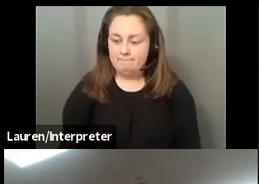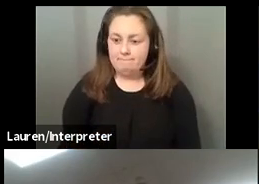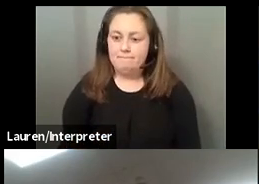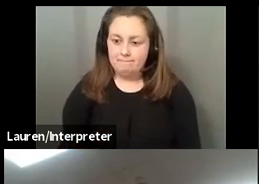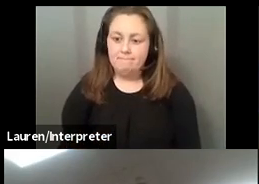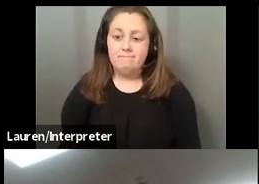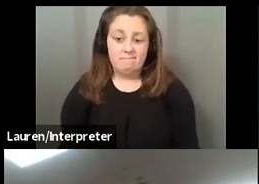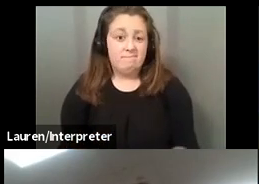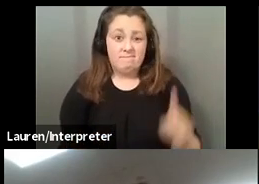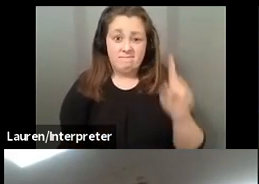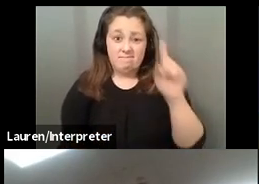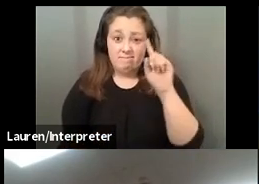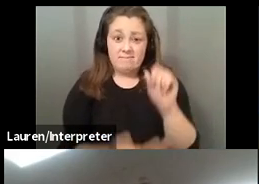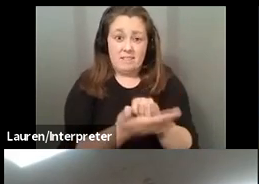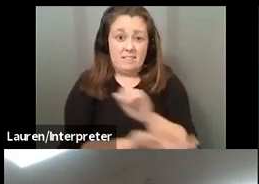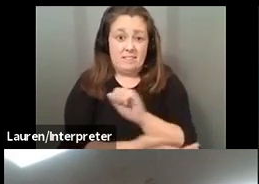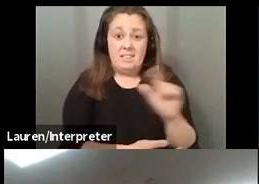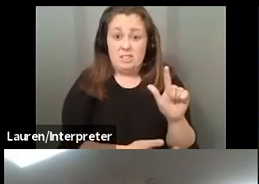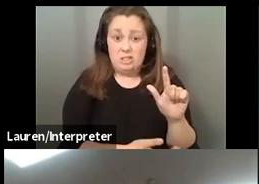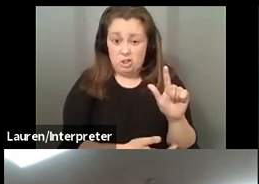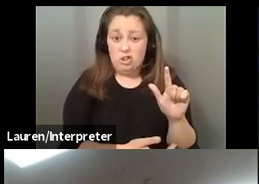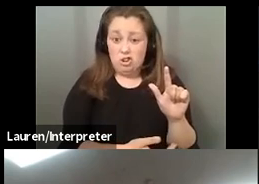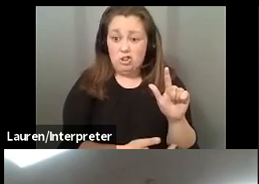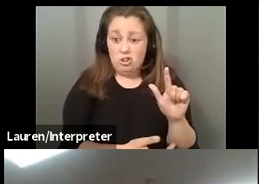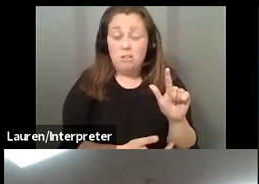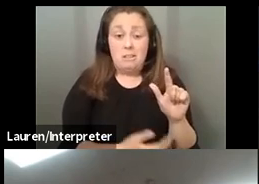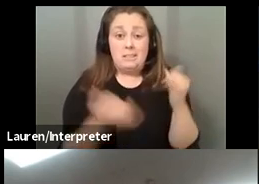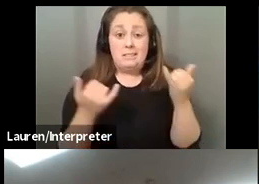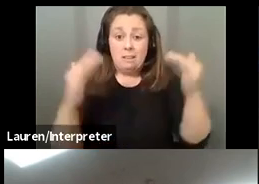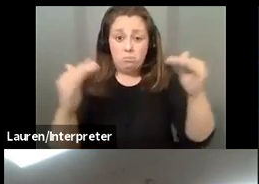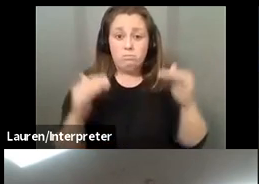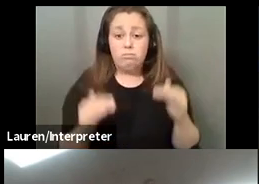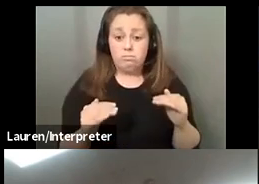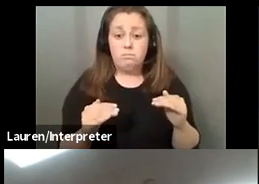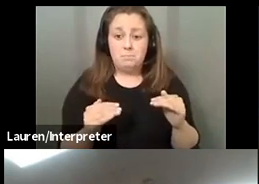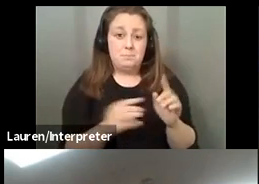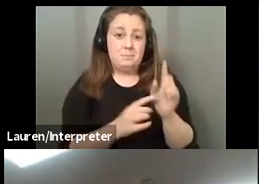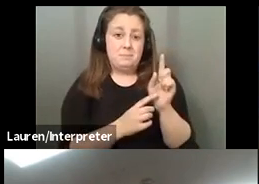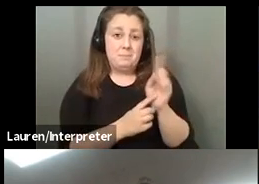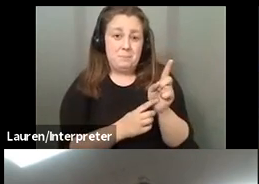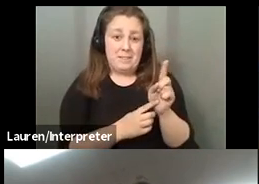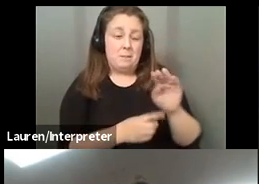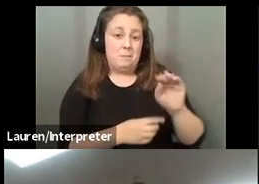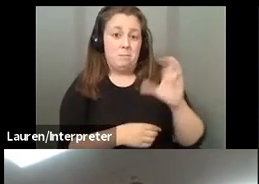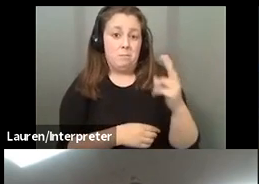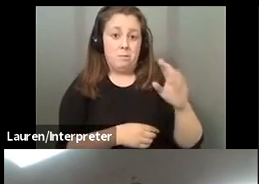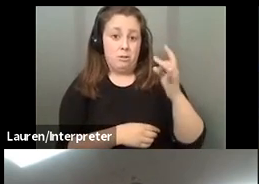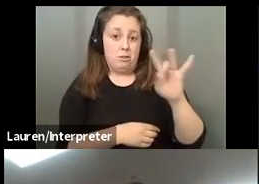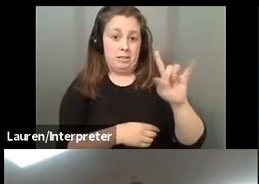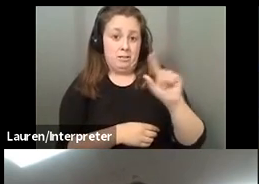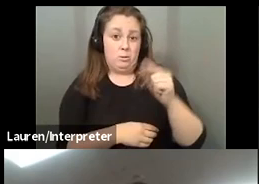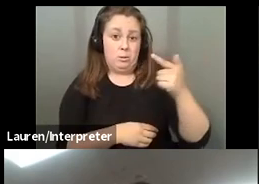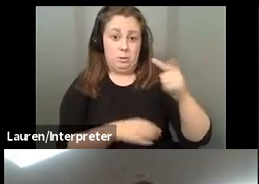Okay. I think that's it for the reorg, right? Correct. Okay. We're going to move on to the minutes for the March 18th, 2021 open